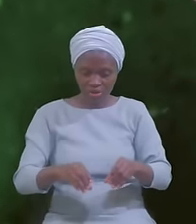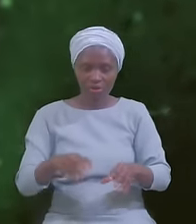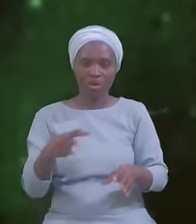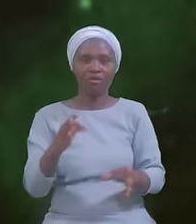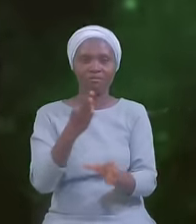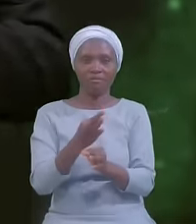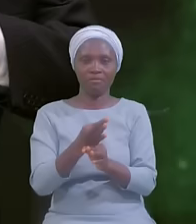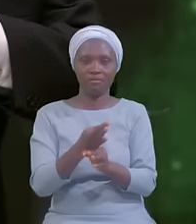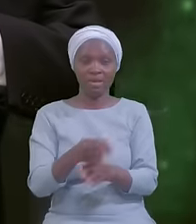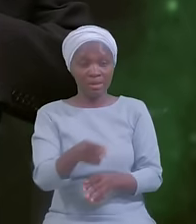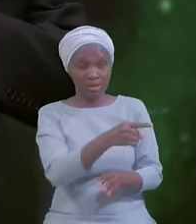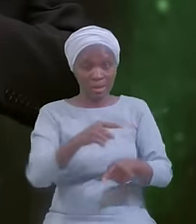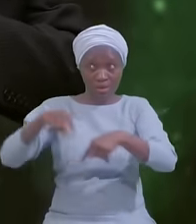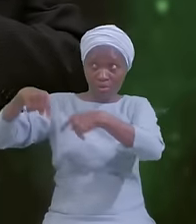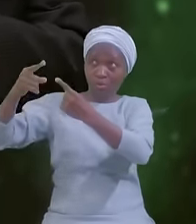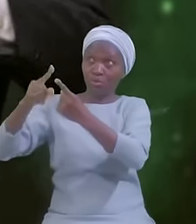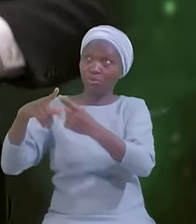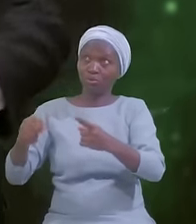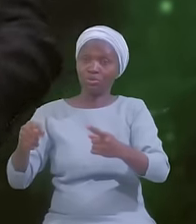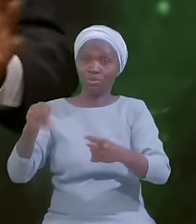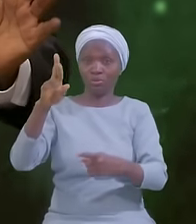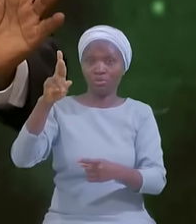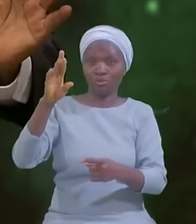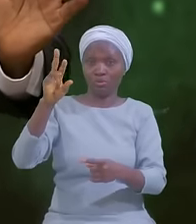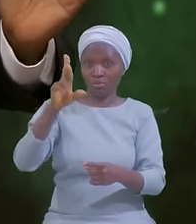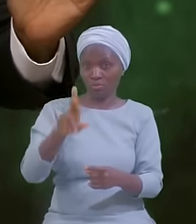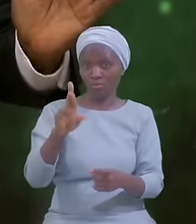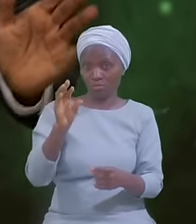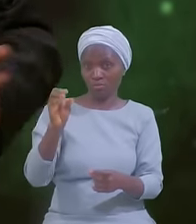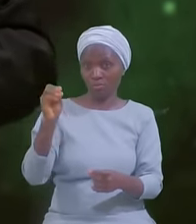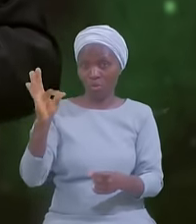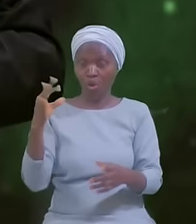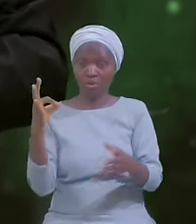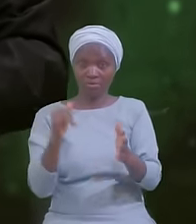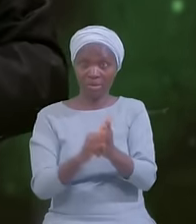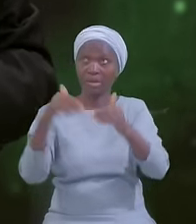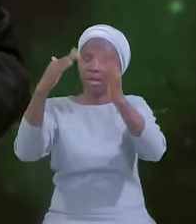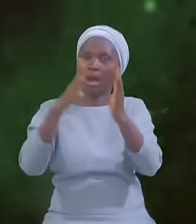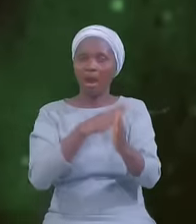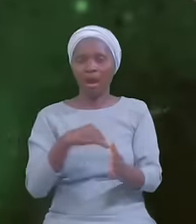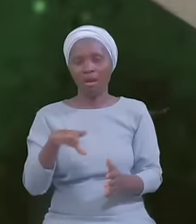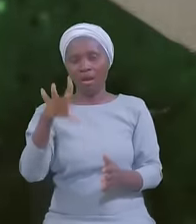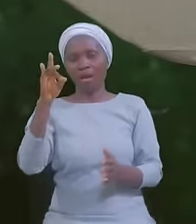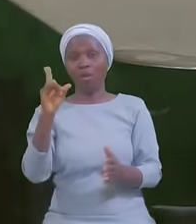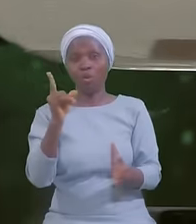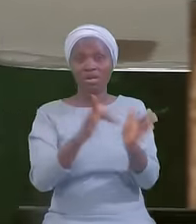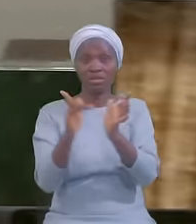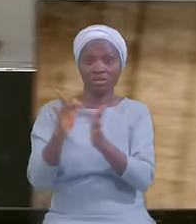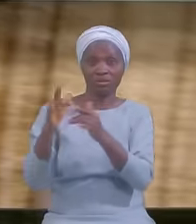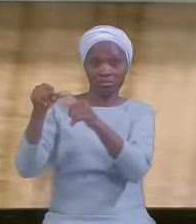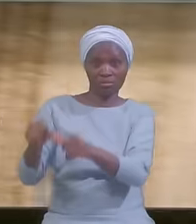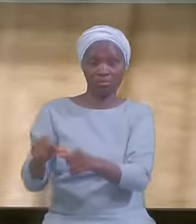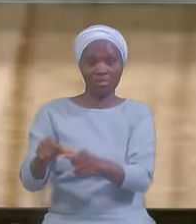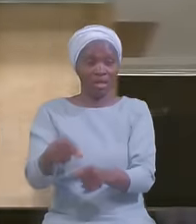They went to the roof of that house. They located Jesus where Christ was. They removed